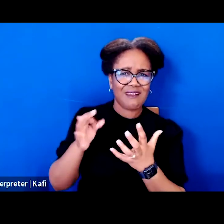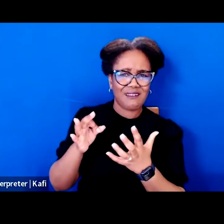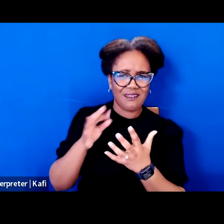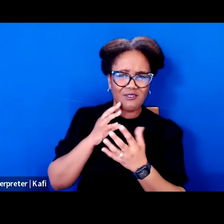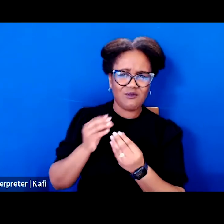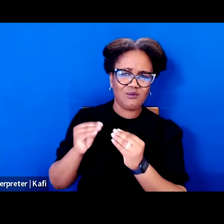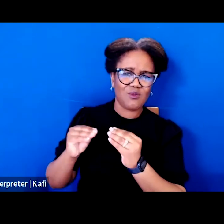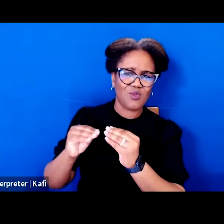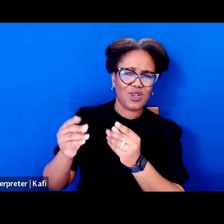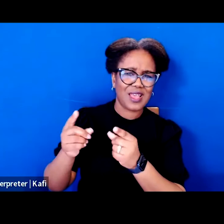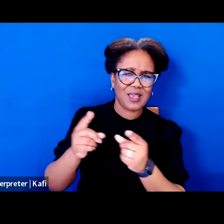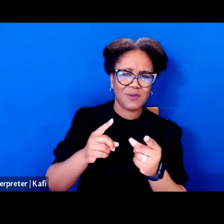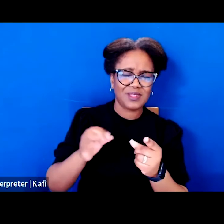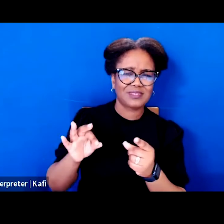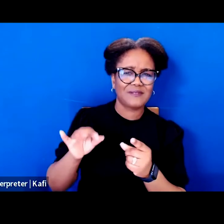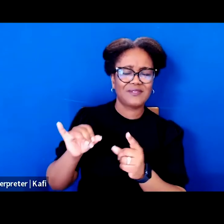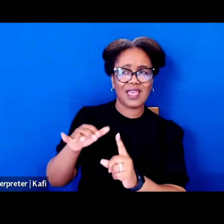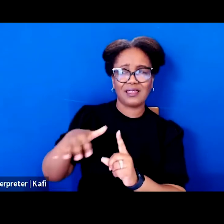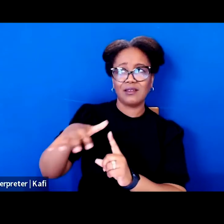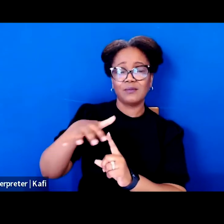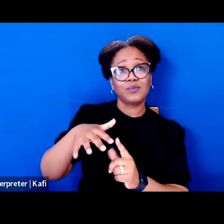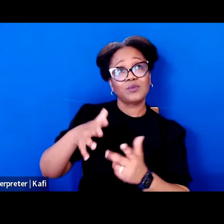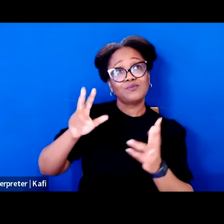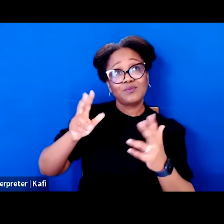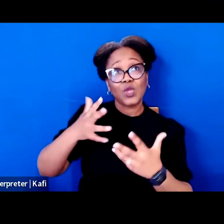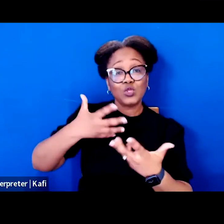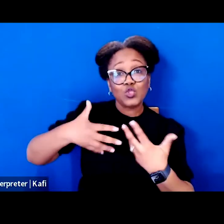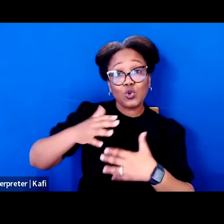battles around pipelines, and the